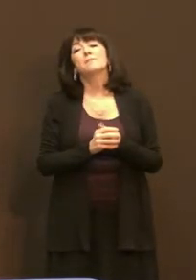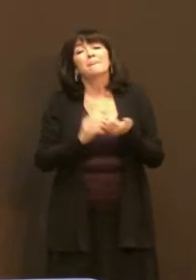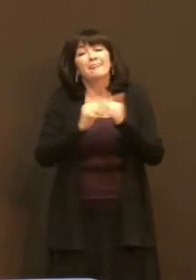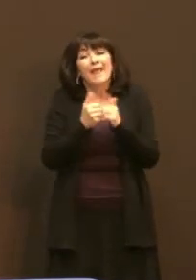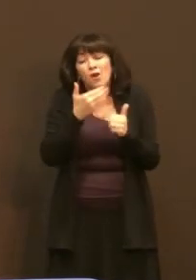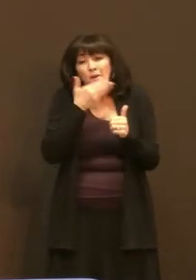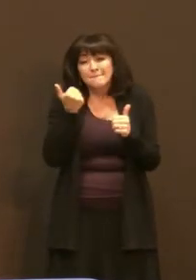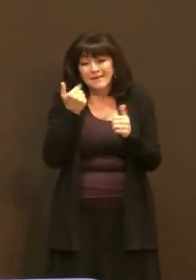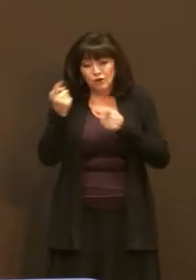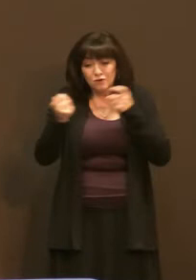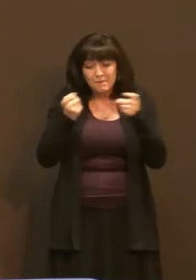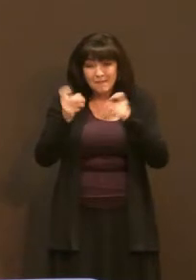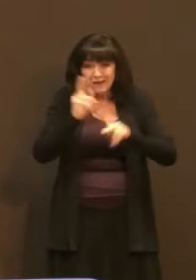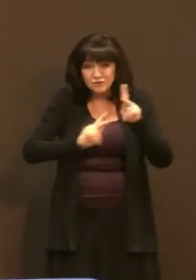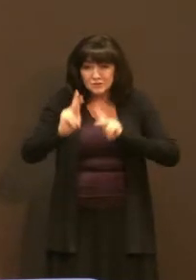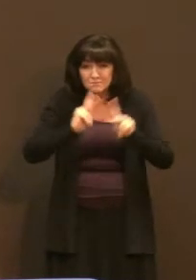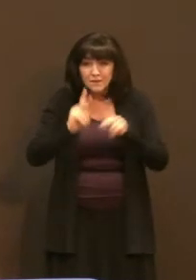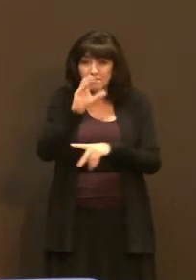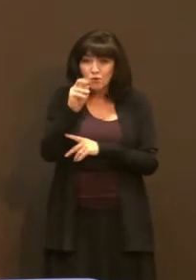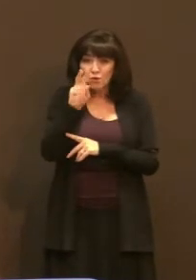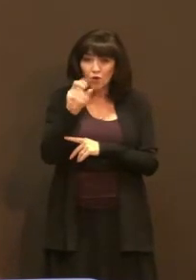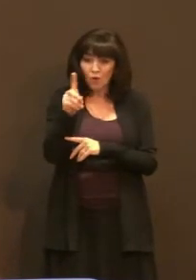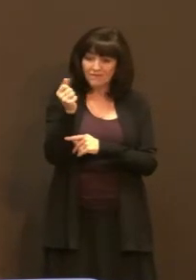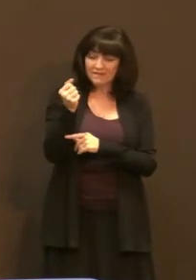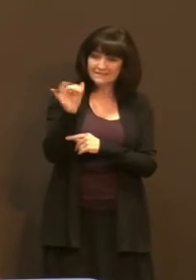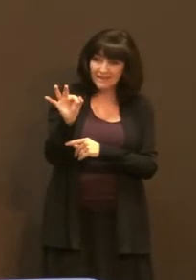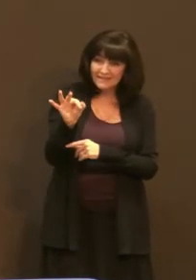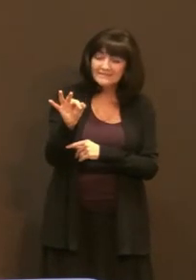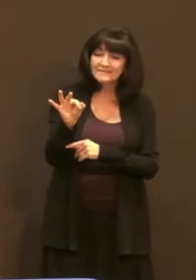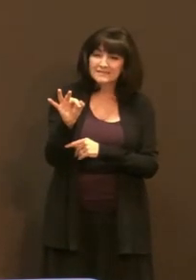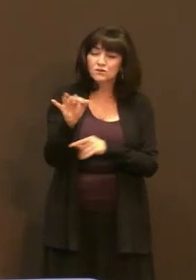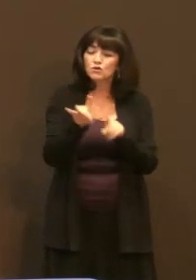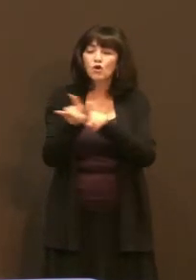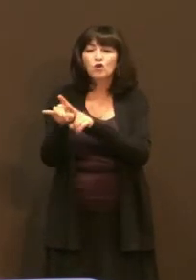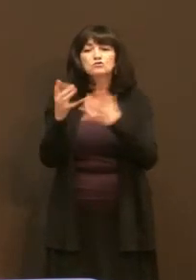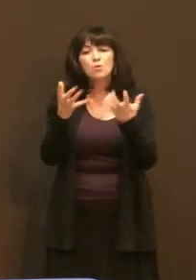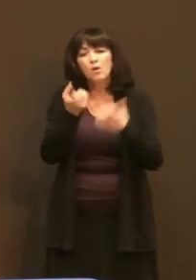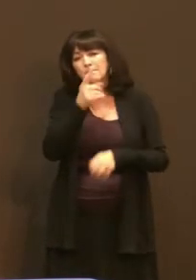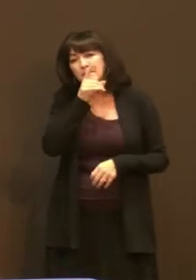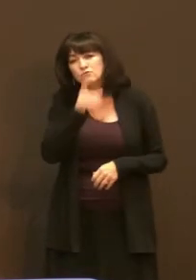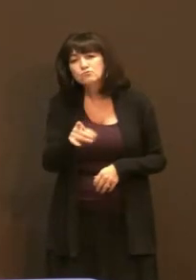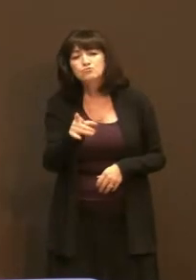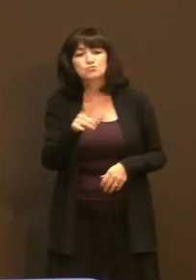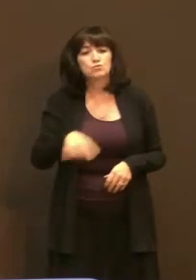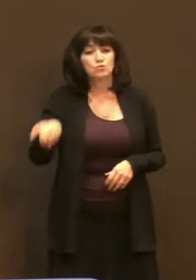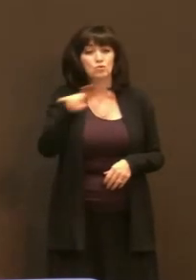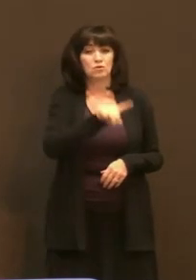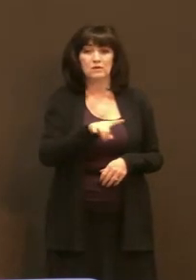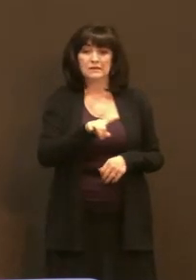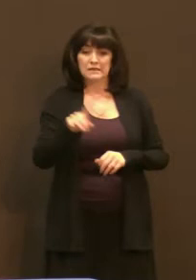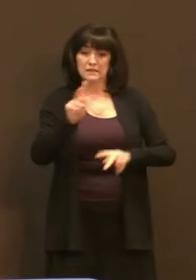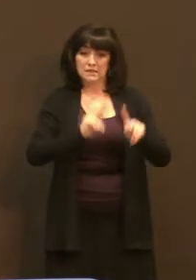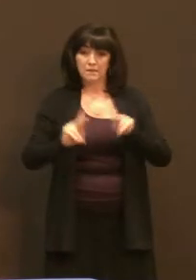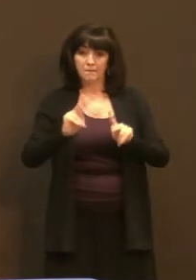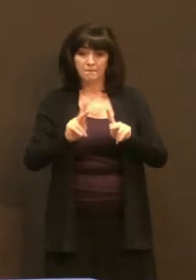people with COVID-19 and also ensuring that individuals can return to their facility or their home